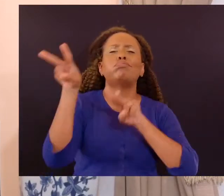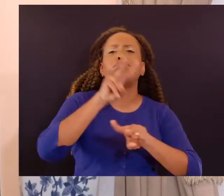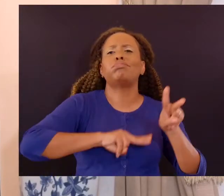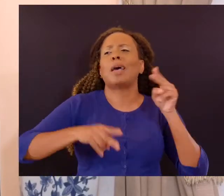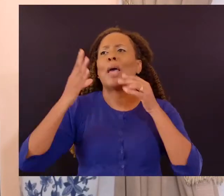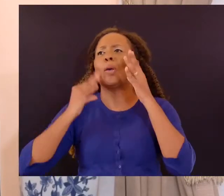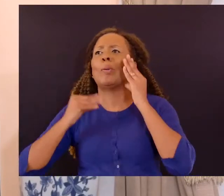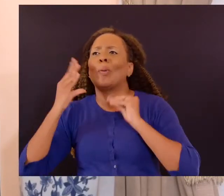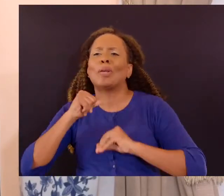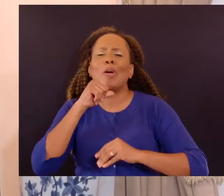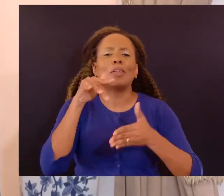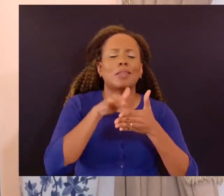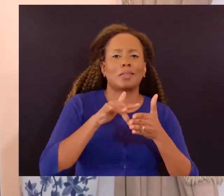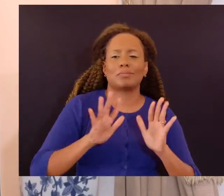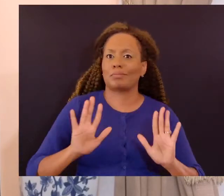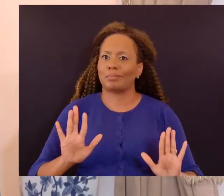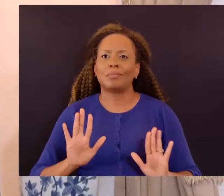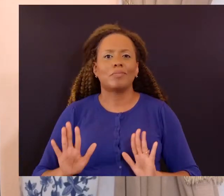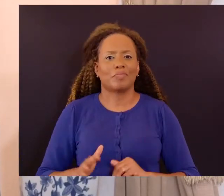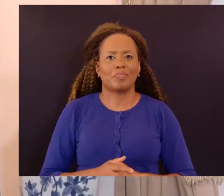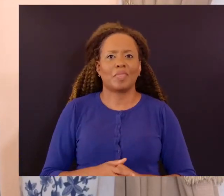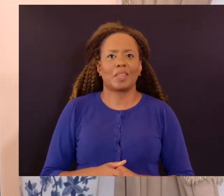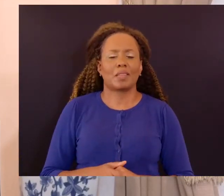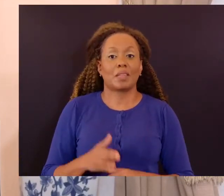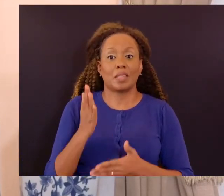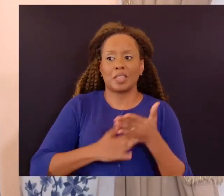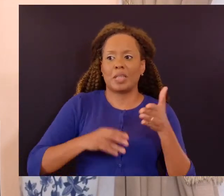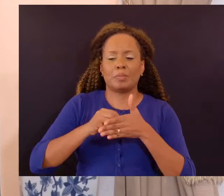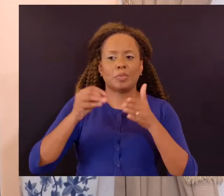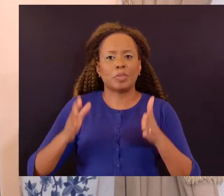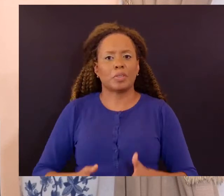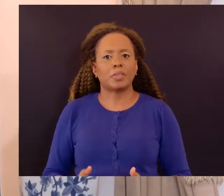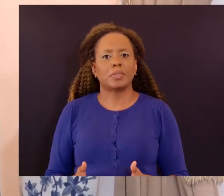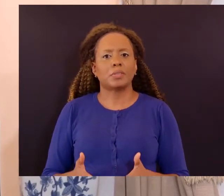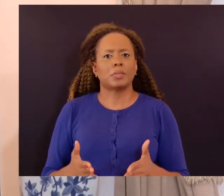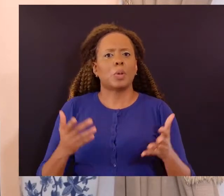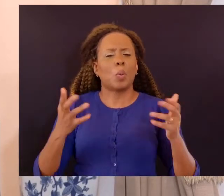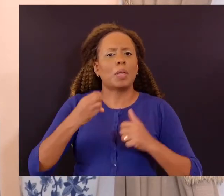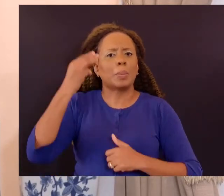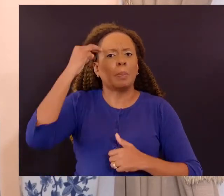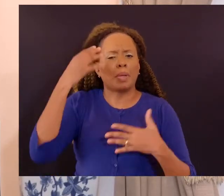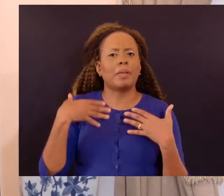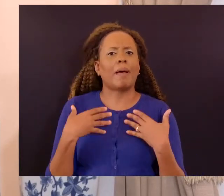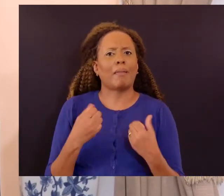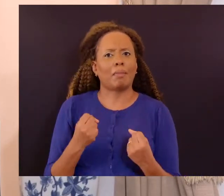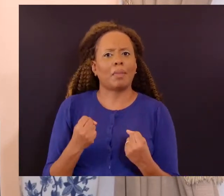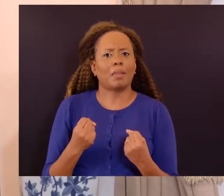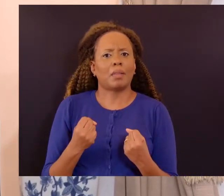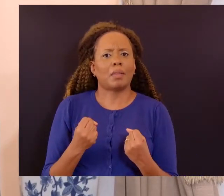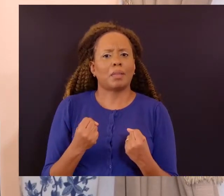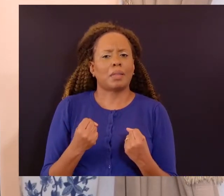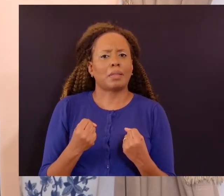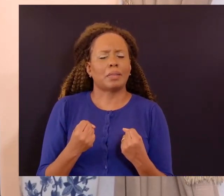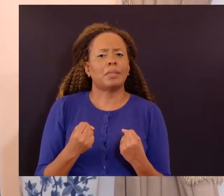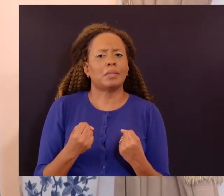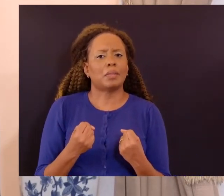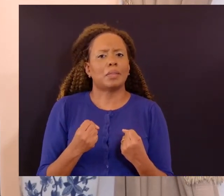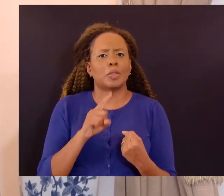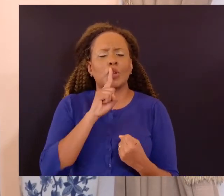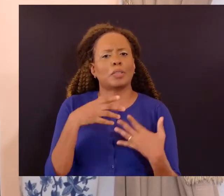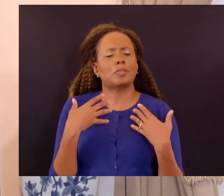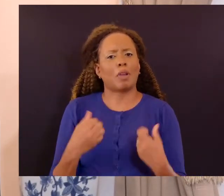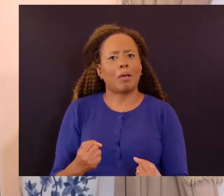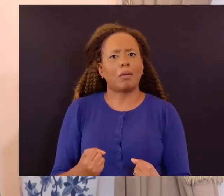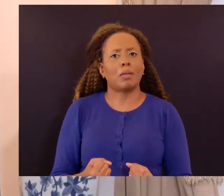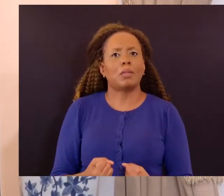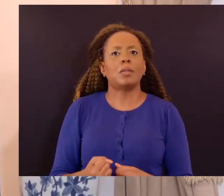may be taken in the best mental health of our students, that we provide as much support as possible to them and to their families in helping them